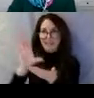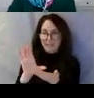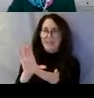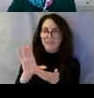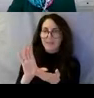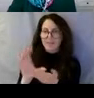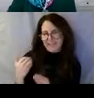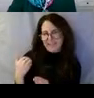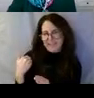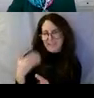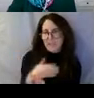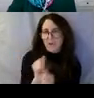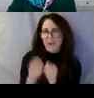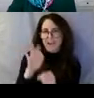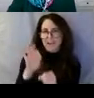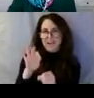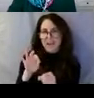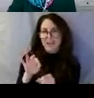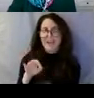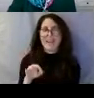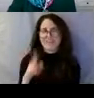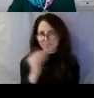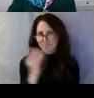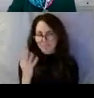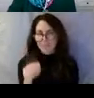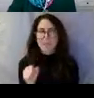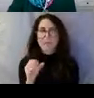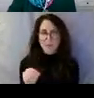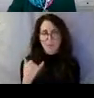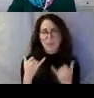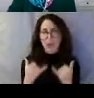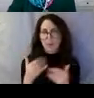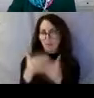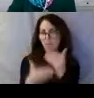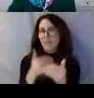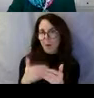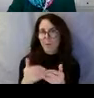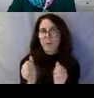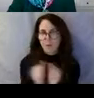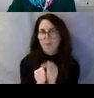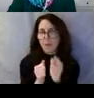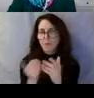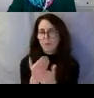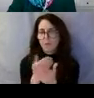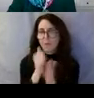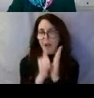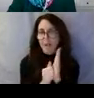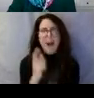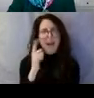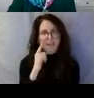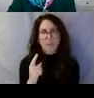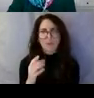right before the election, it should be noted. So they're moving forwards with that. And I think there's going to be some kind of national